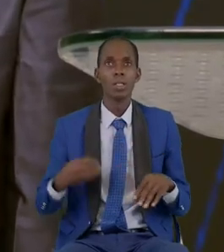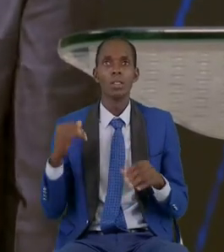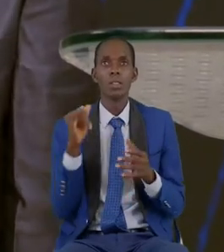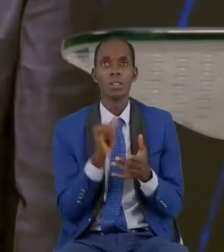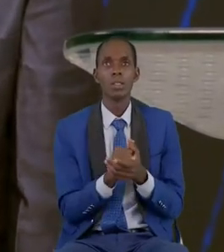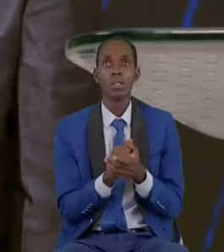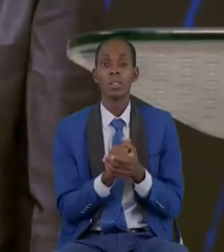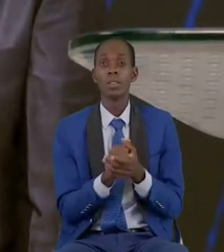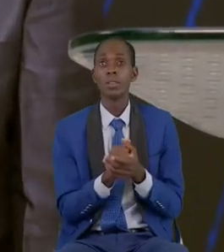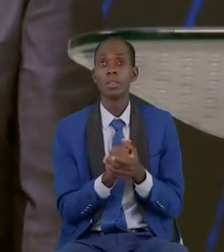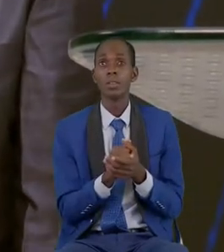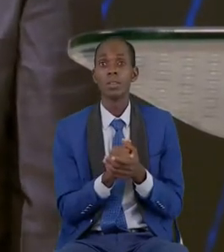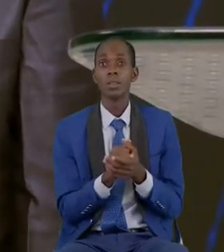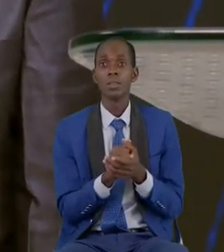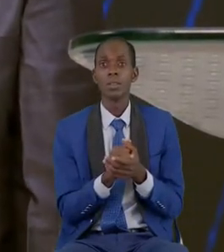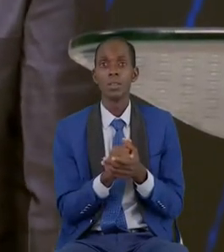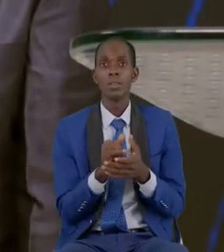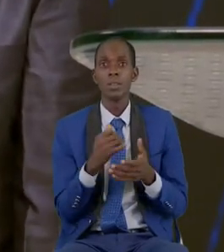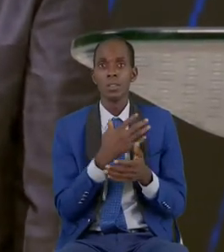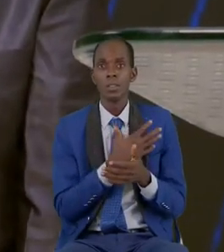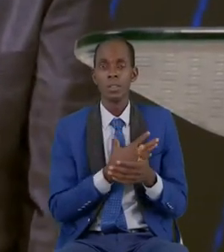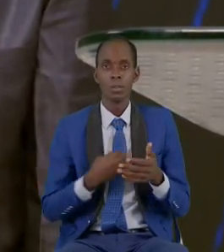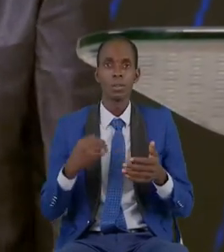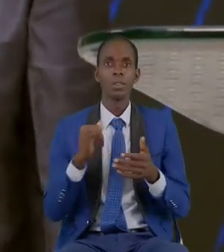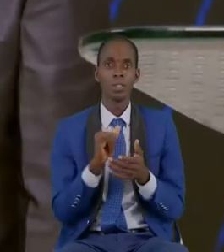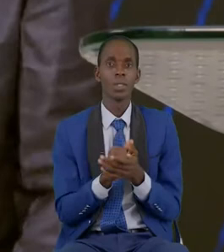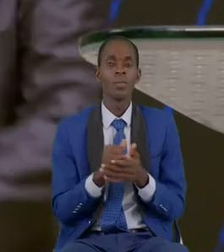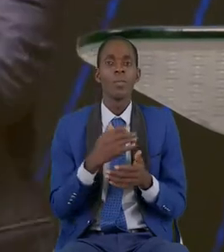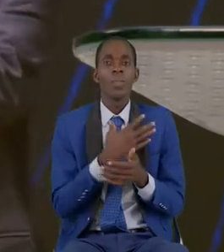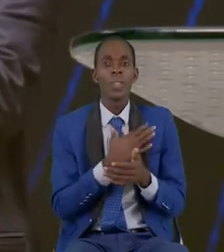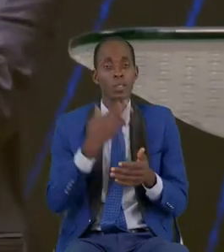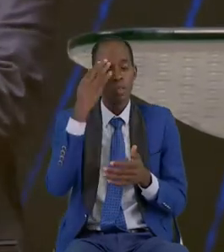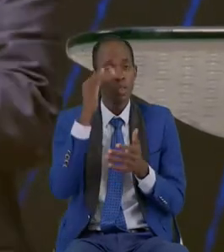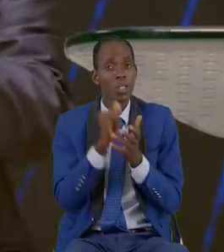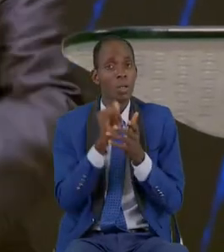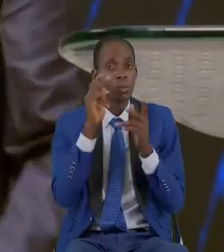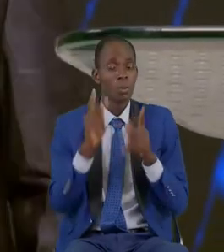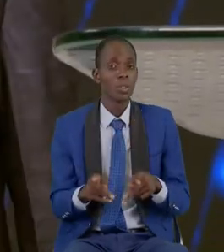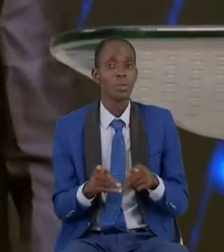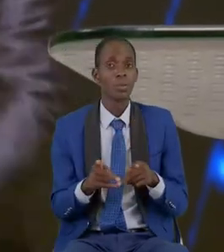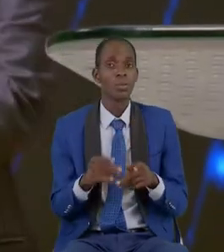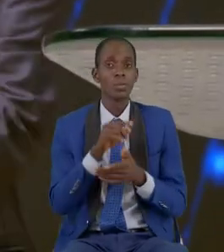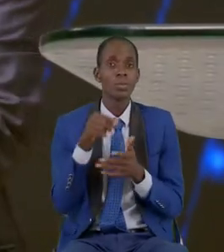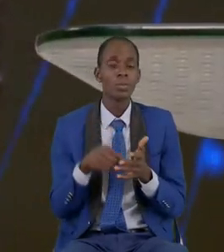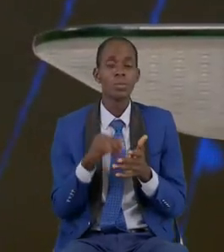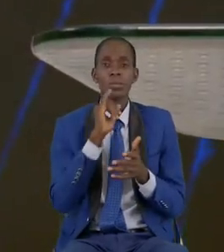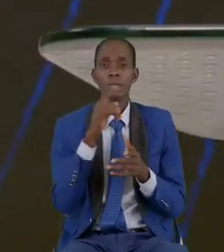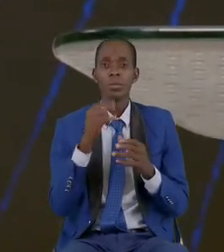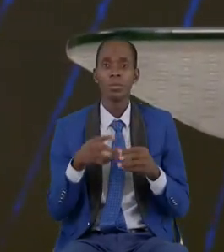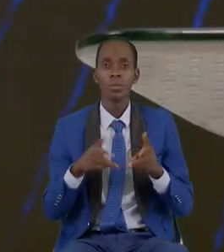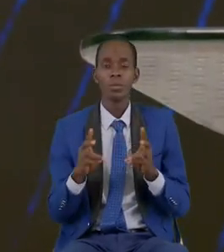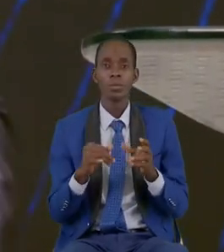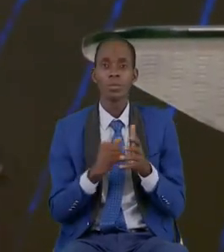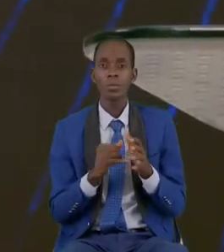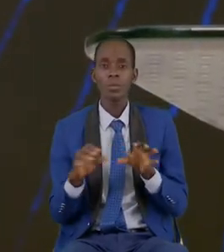is already open in the office there. And they know that that person, that office, this is the way he's doing. And he says, it's